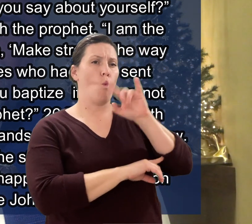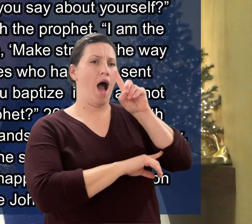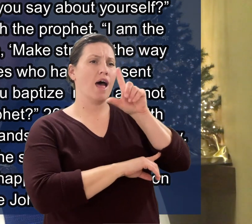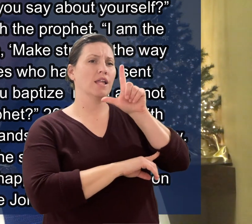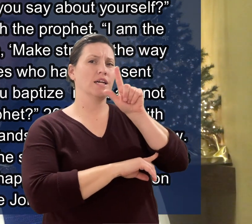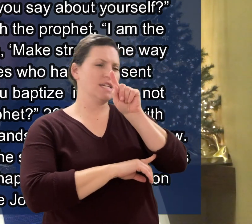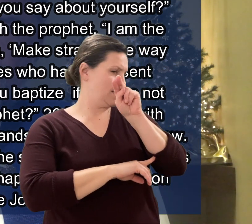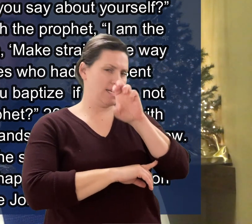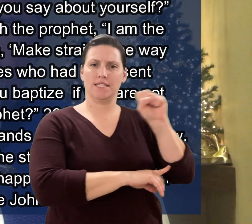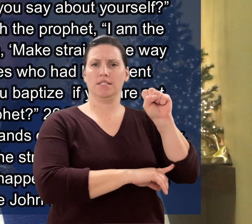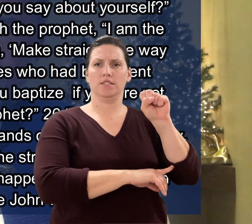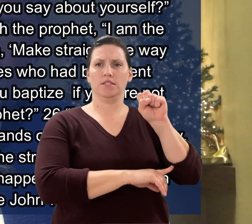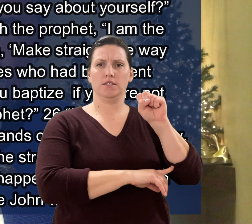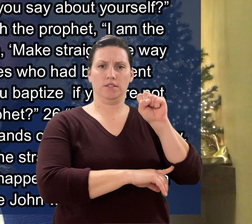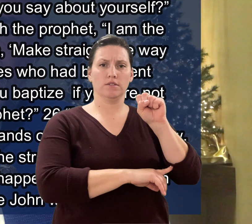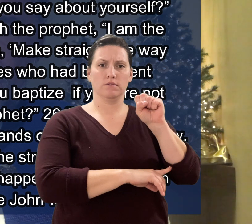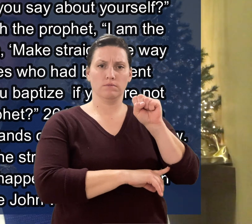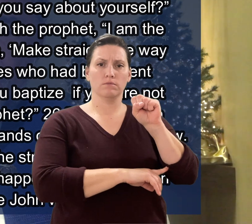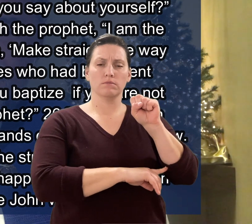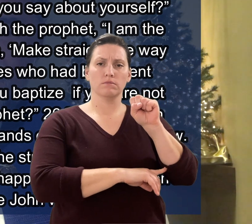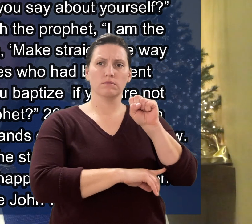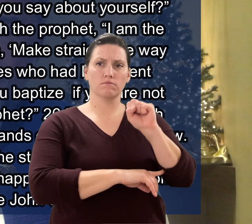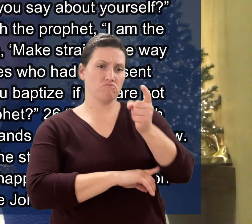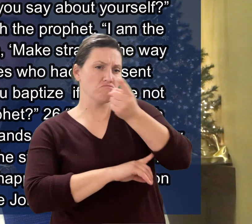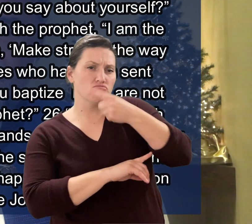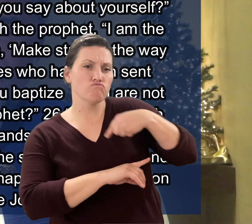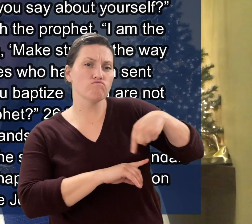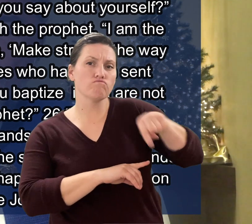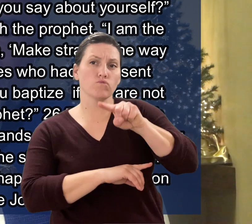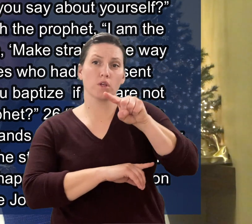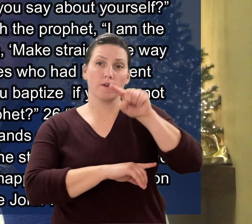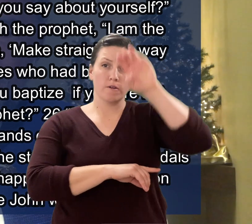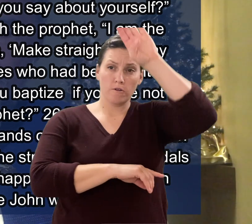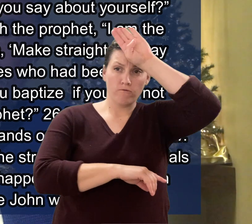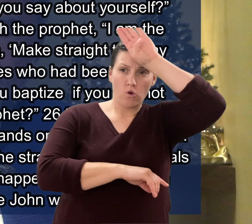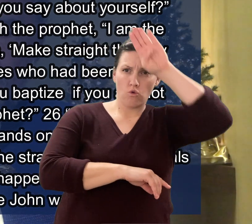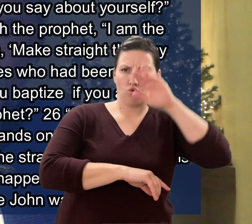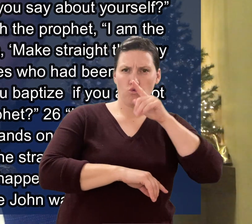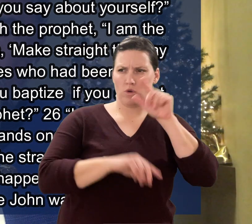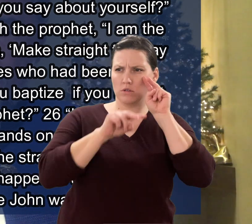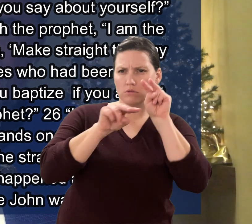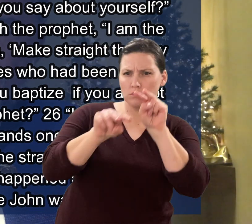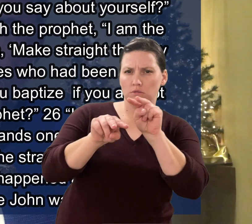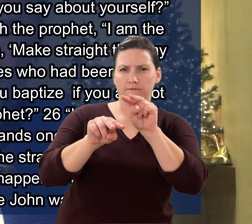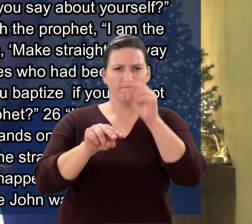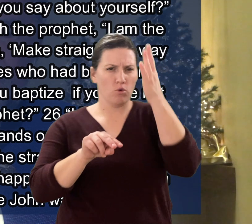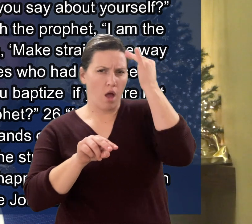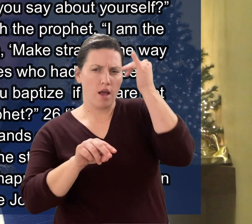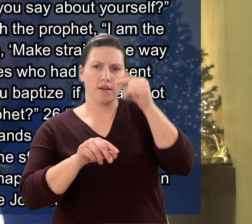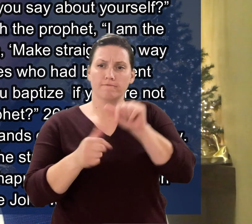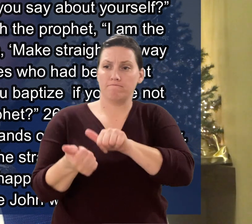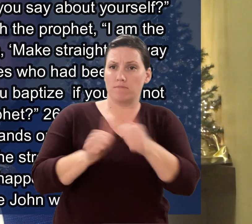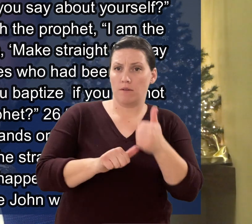the way for the Lord." Now the Pharisees who had been sent questioned him, "Why then do you